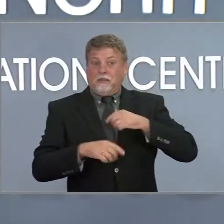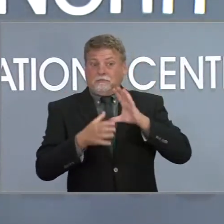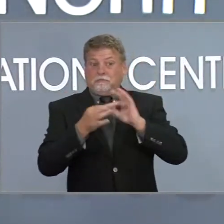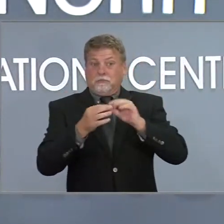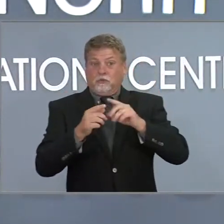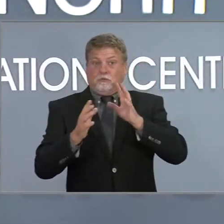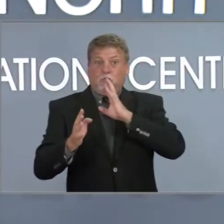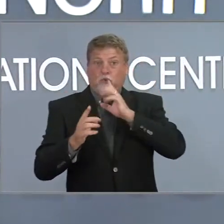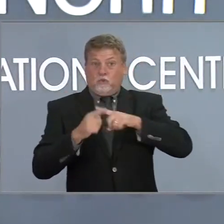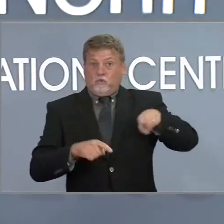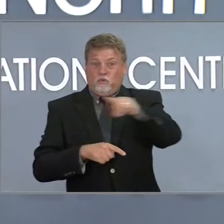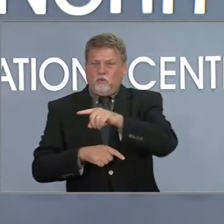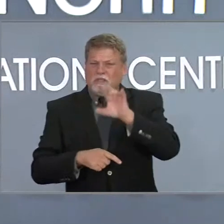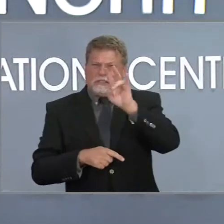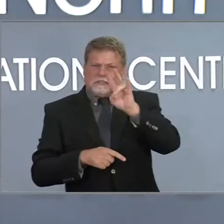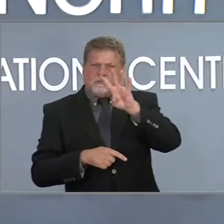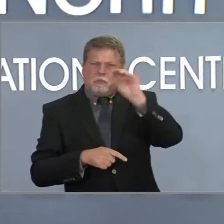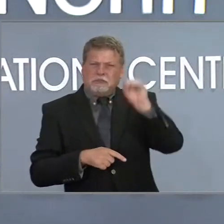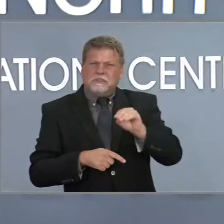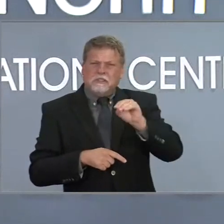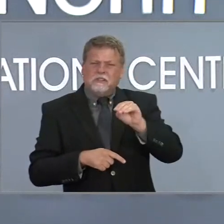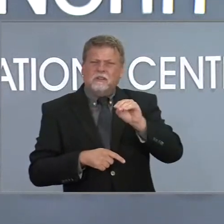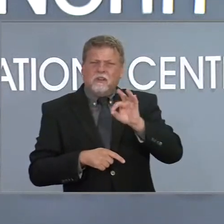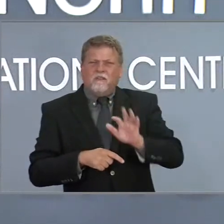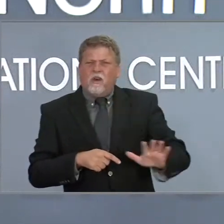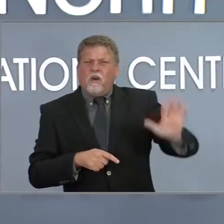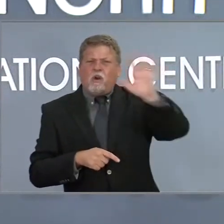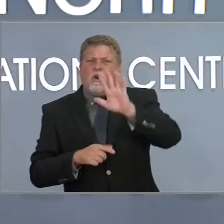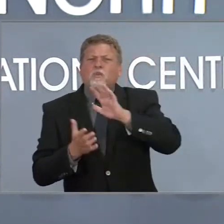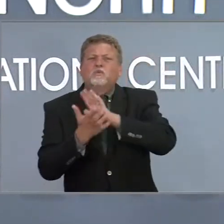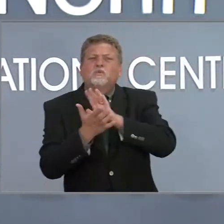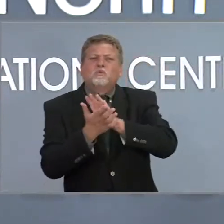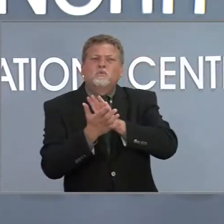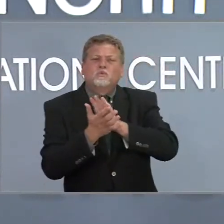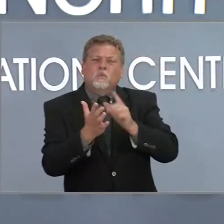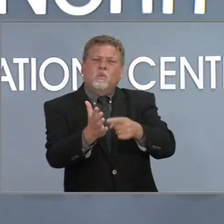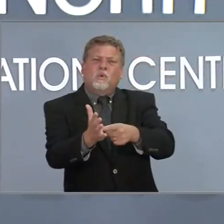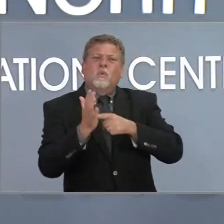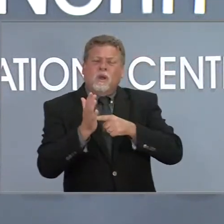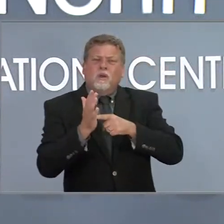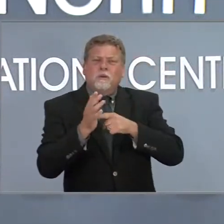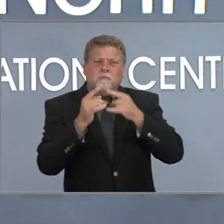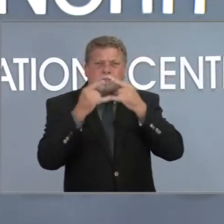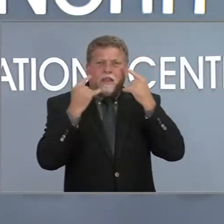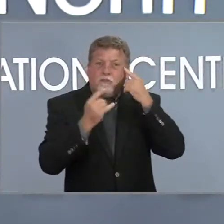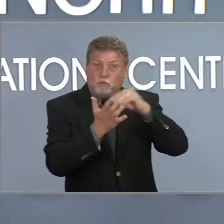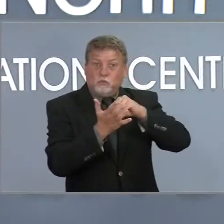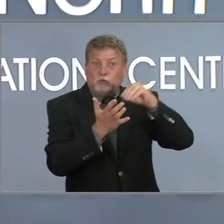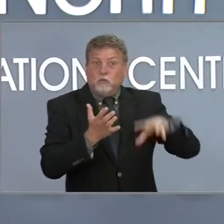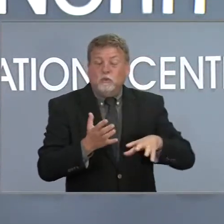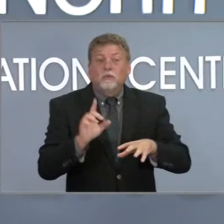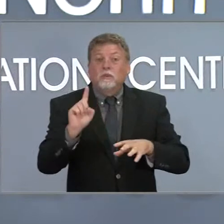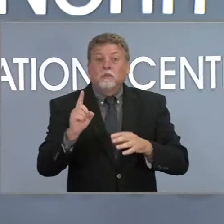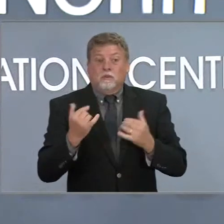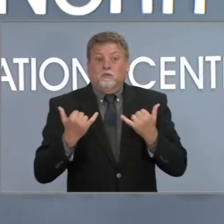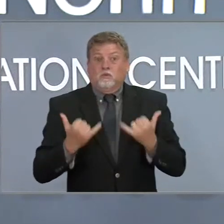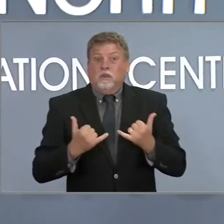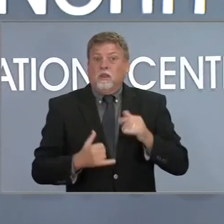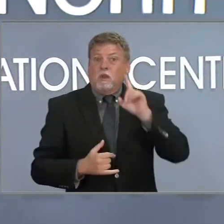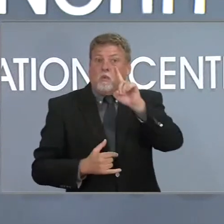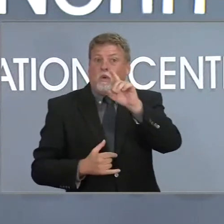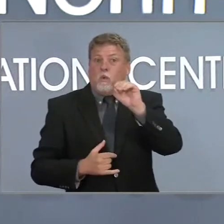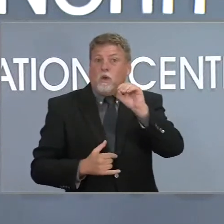roughly 64% of our children statewide were requiring masks. Today, we have